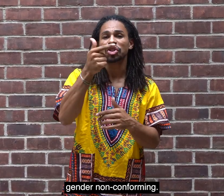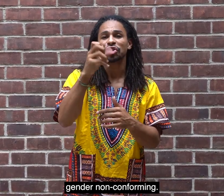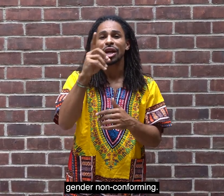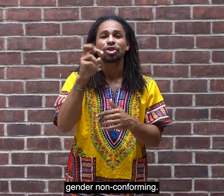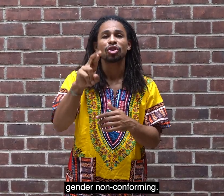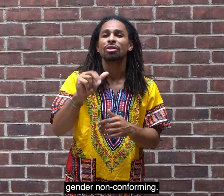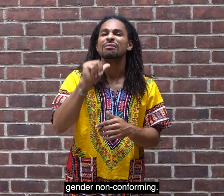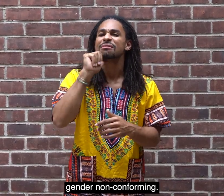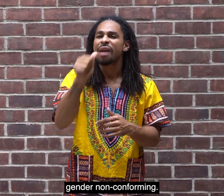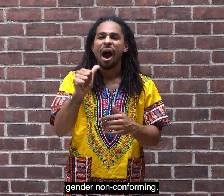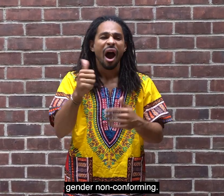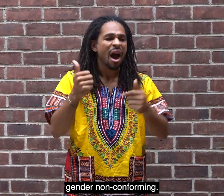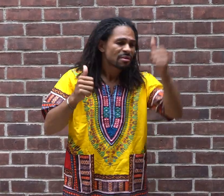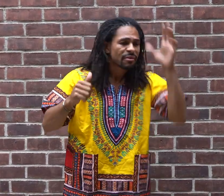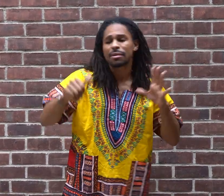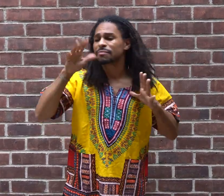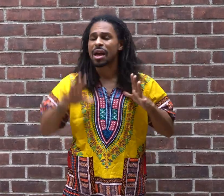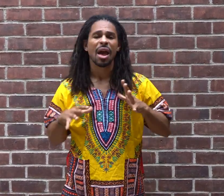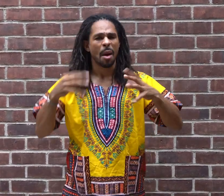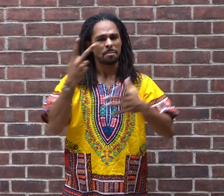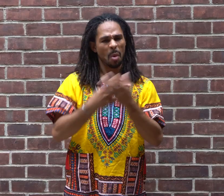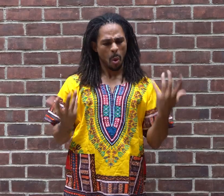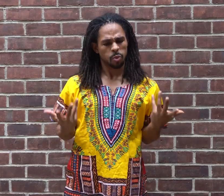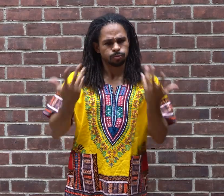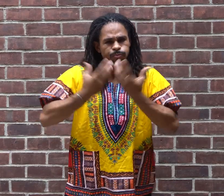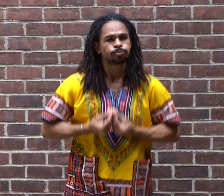gender non-conforming.